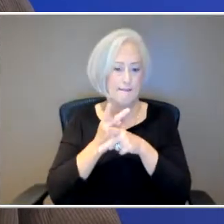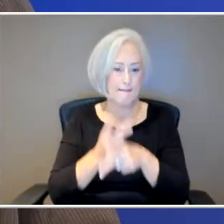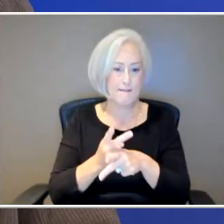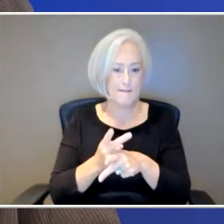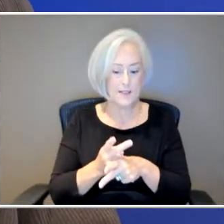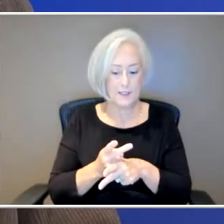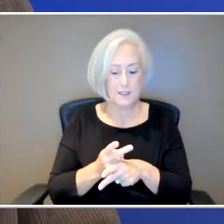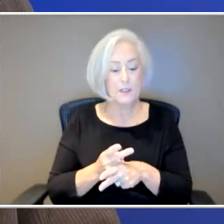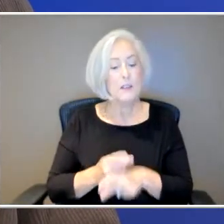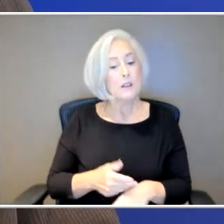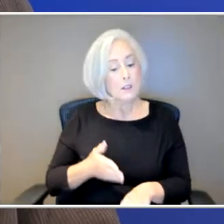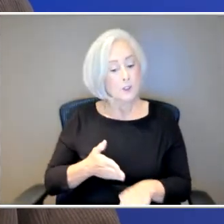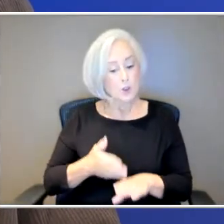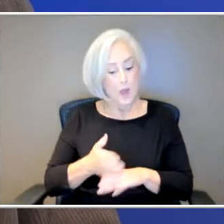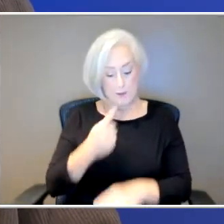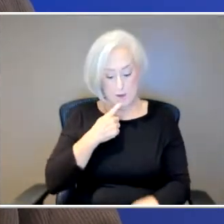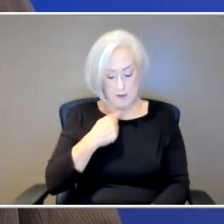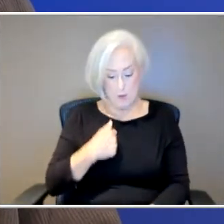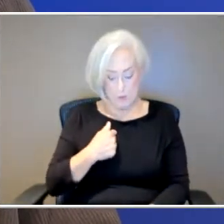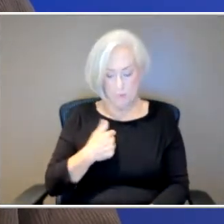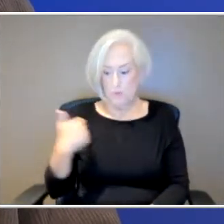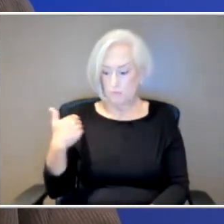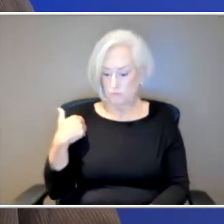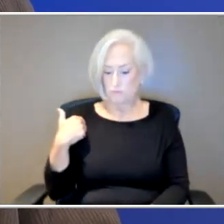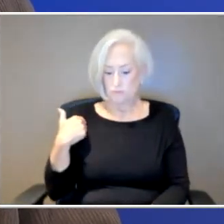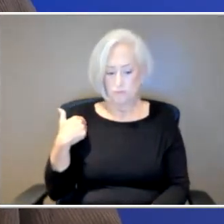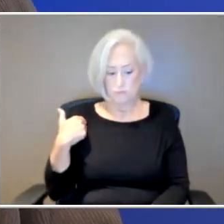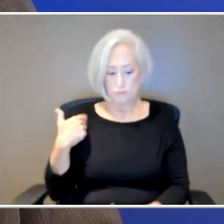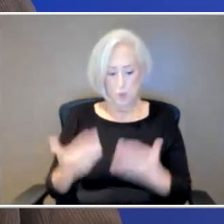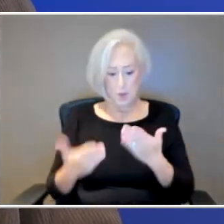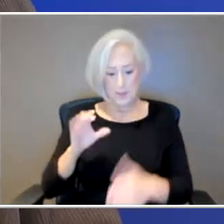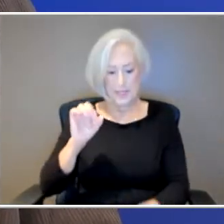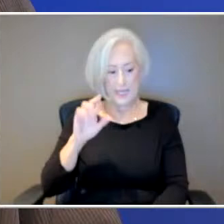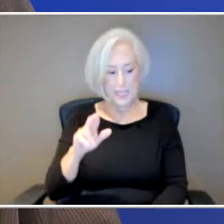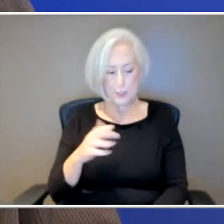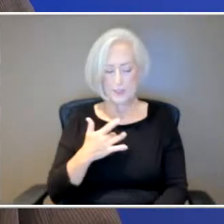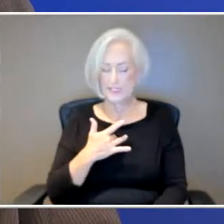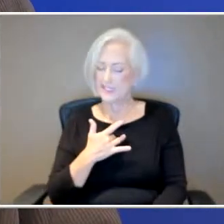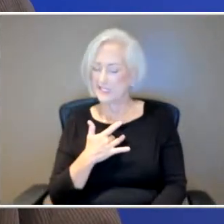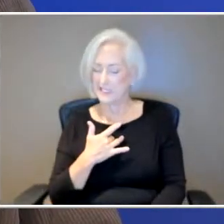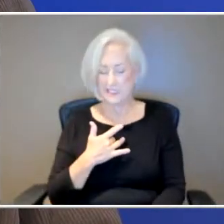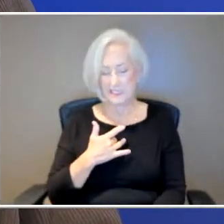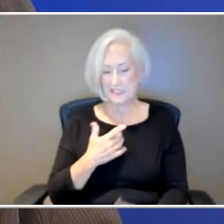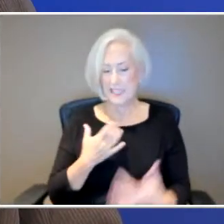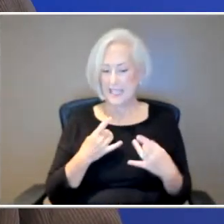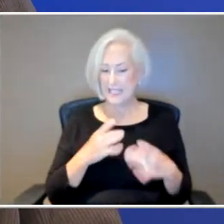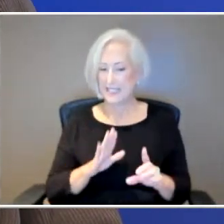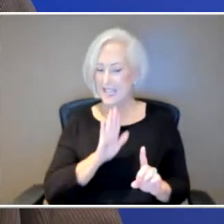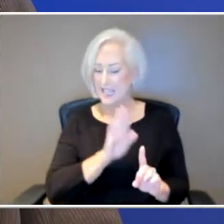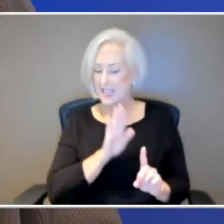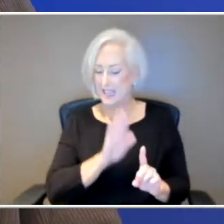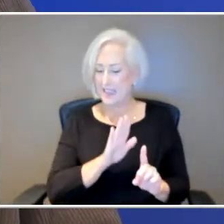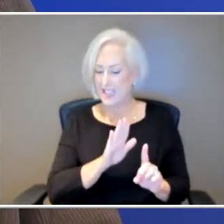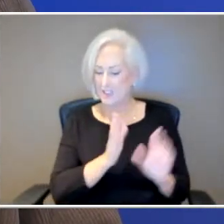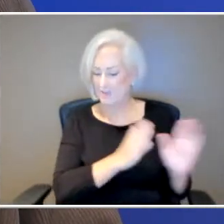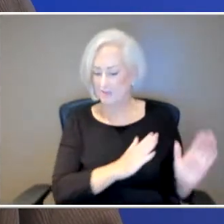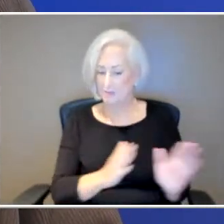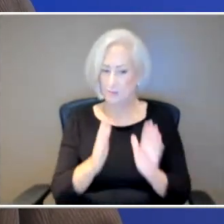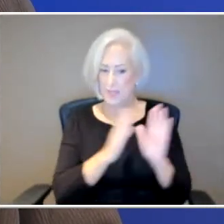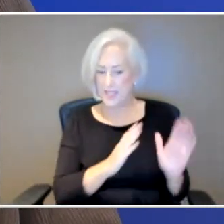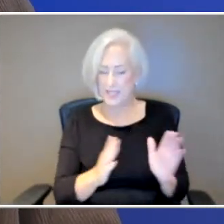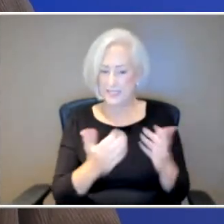news, we didn't like what route they were going because, like I had said, my mom battled with breast cancer,